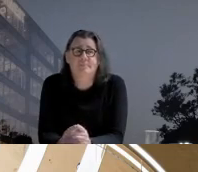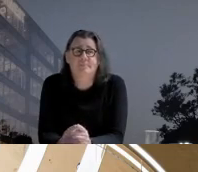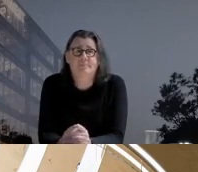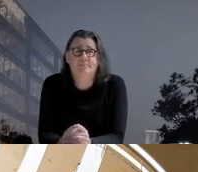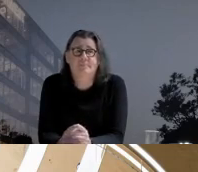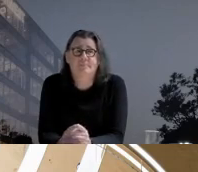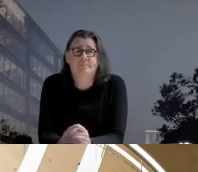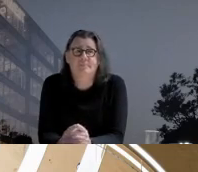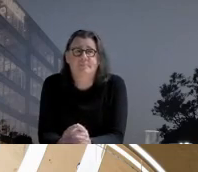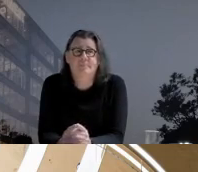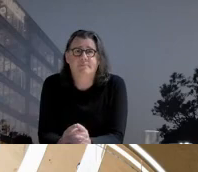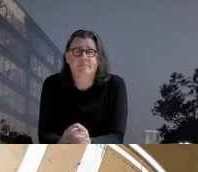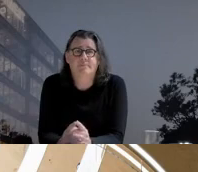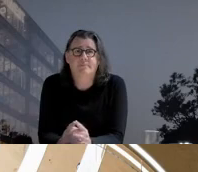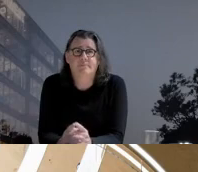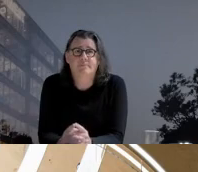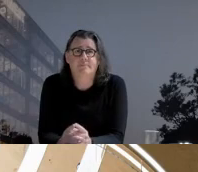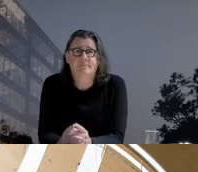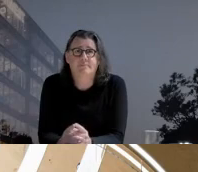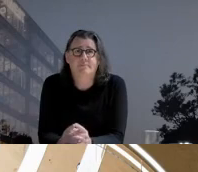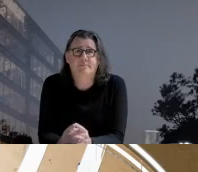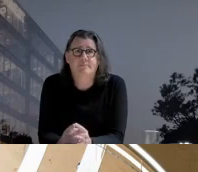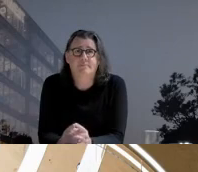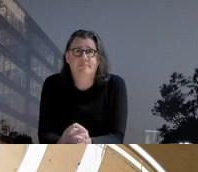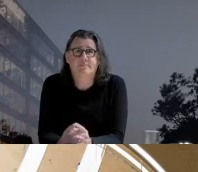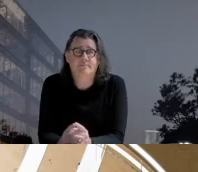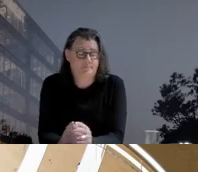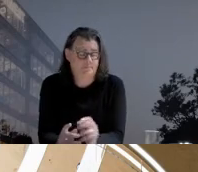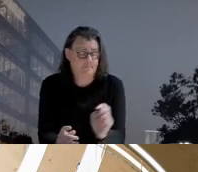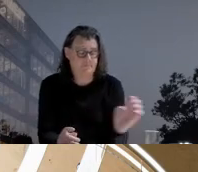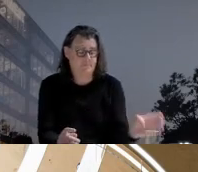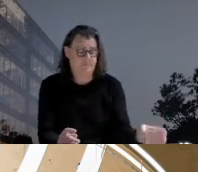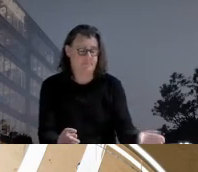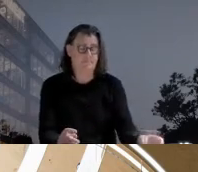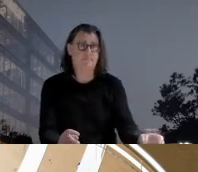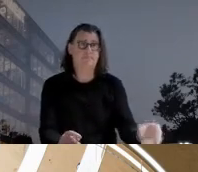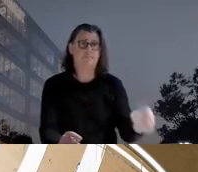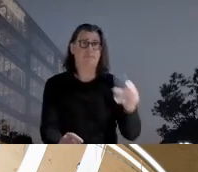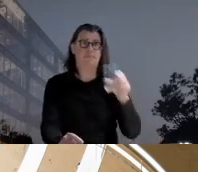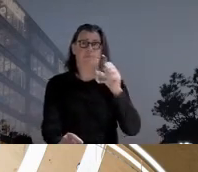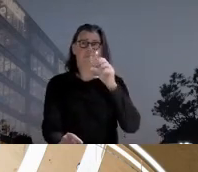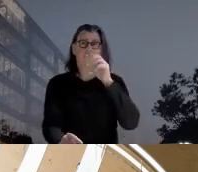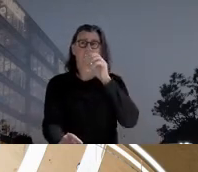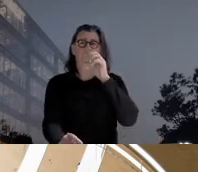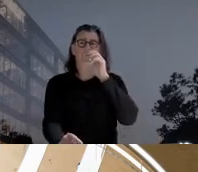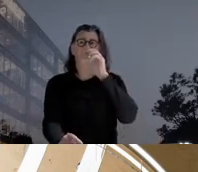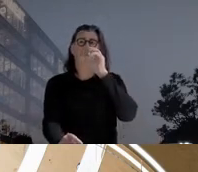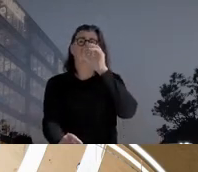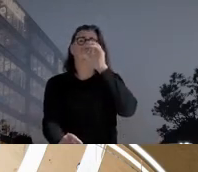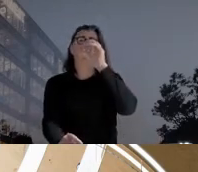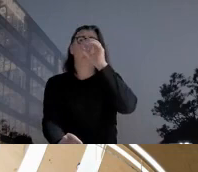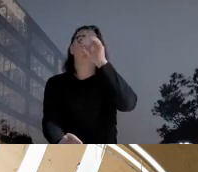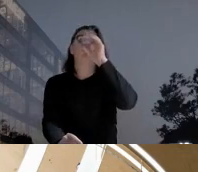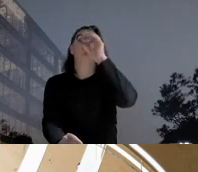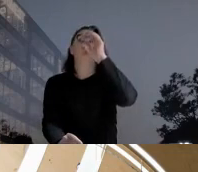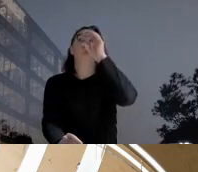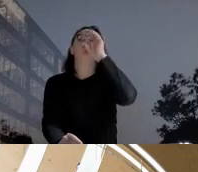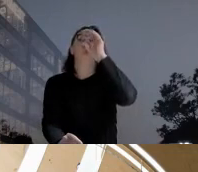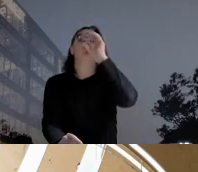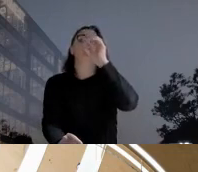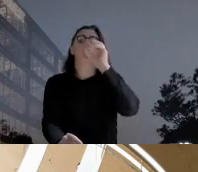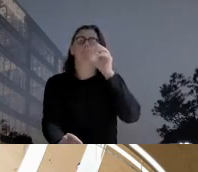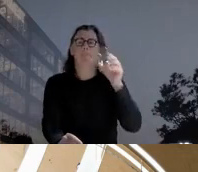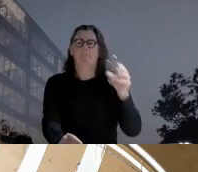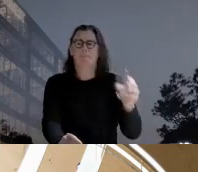It's really interesting. I mean, we kind of have this narrative that, timber buildings just simply will not last as long